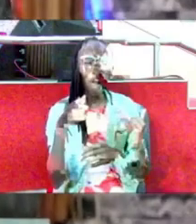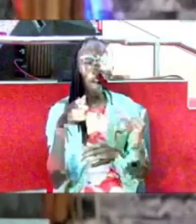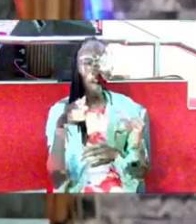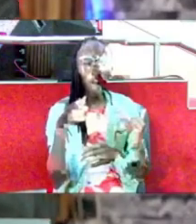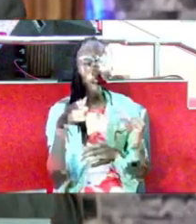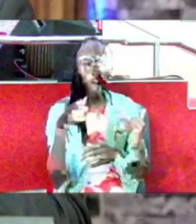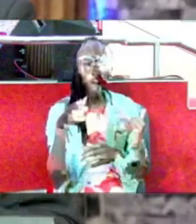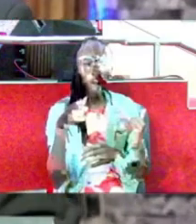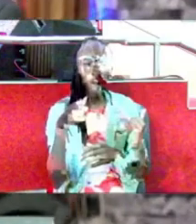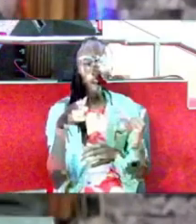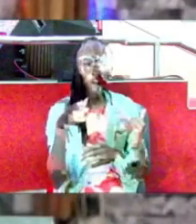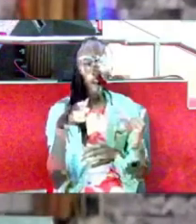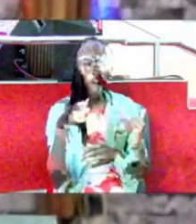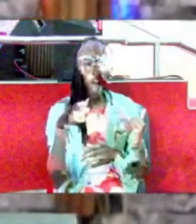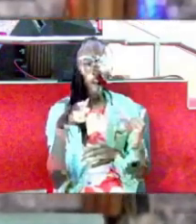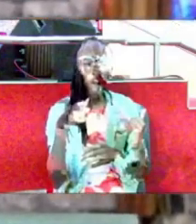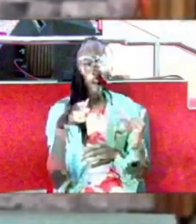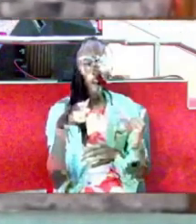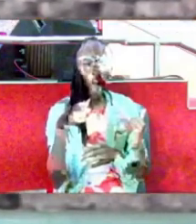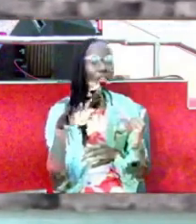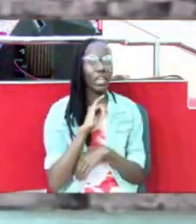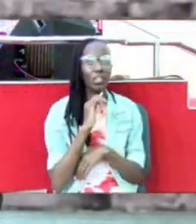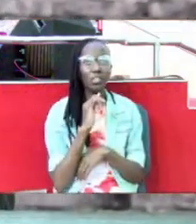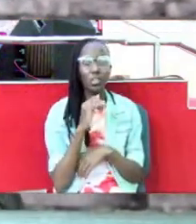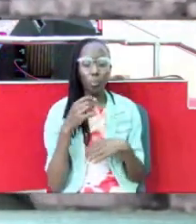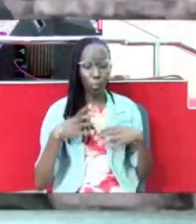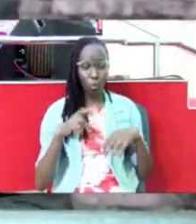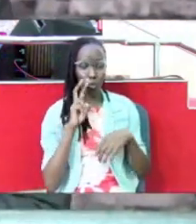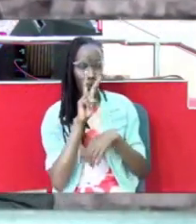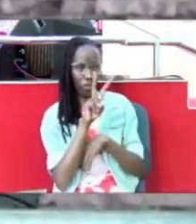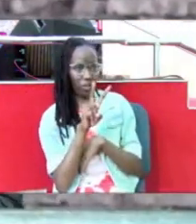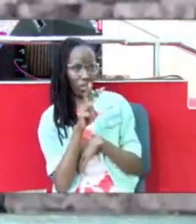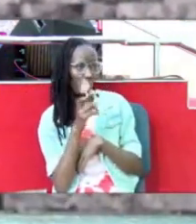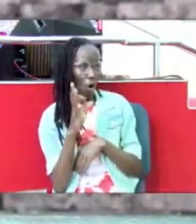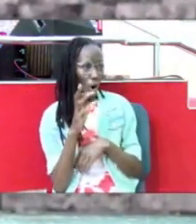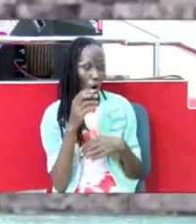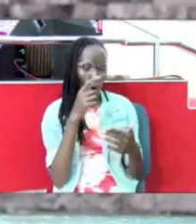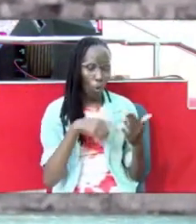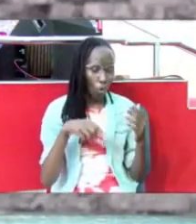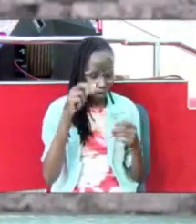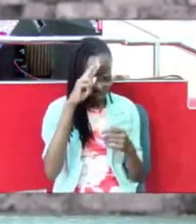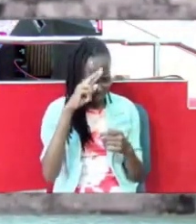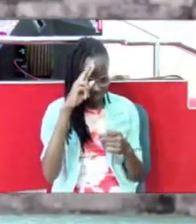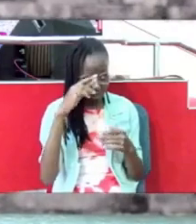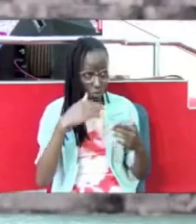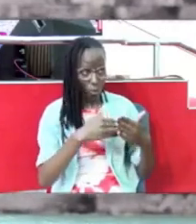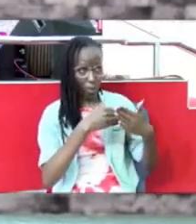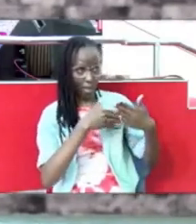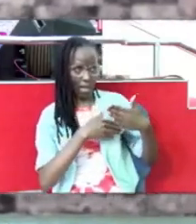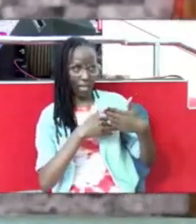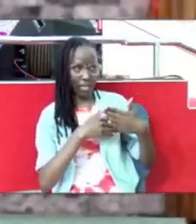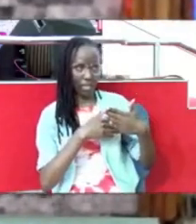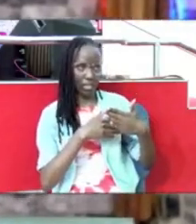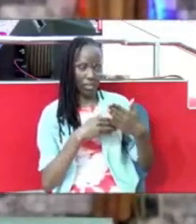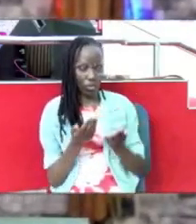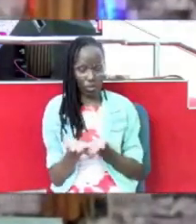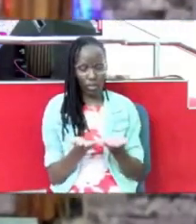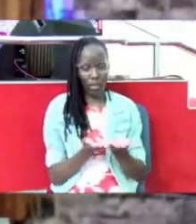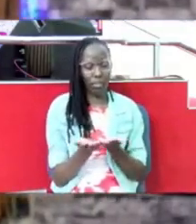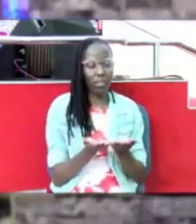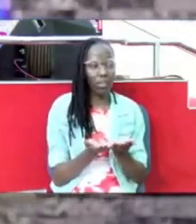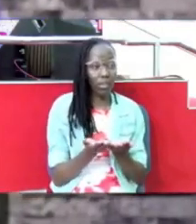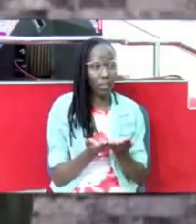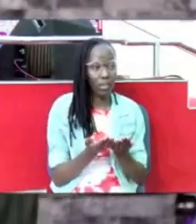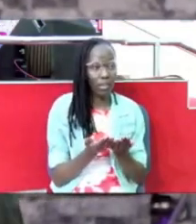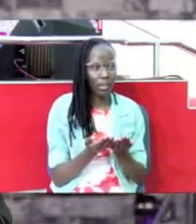nini unatumikia Mungu? Is it for people to see or what is the reason behind it? Ni kwa sababu, ndiyo sababu watu waone ama ni kwa sababu gani?